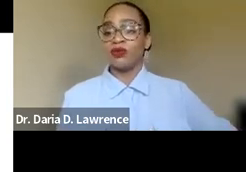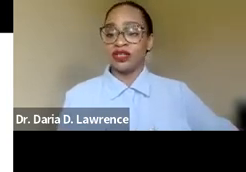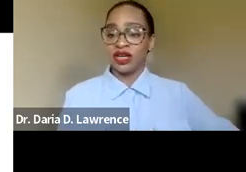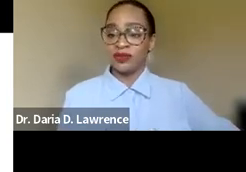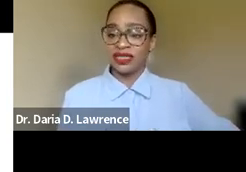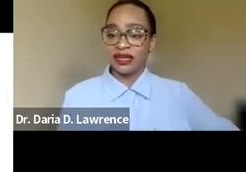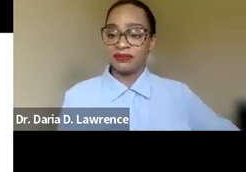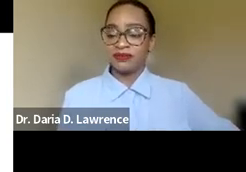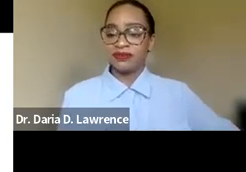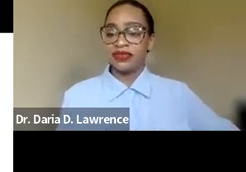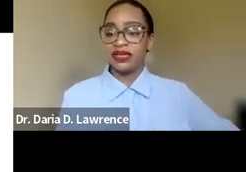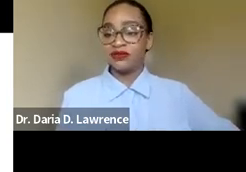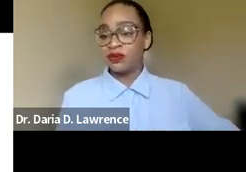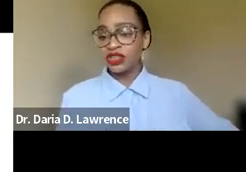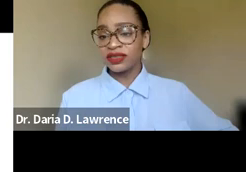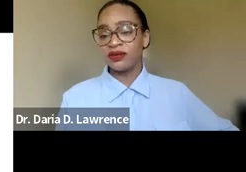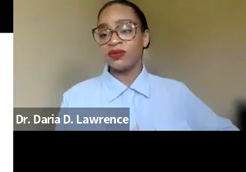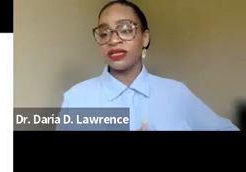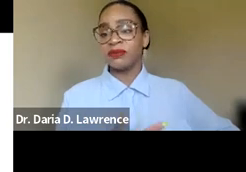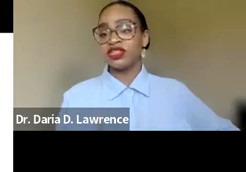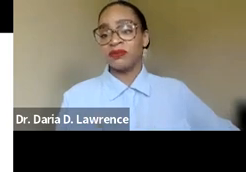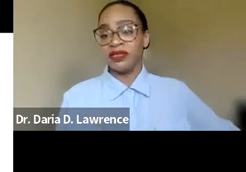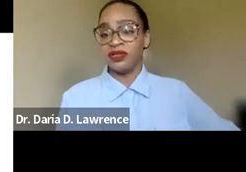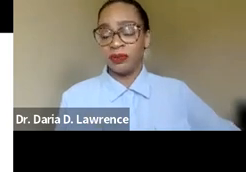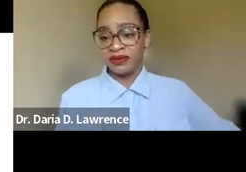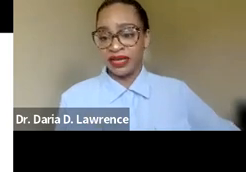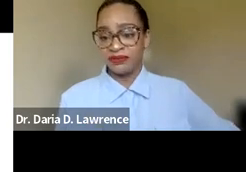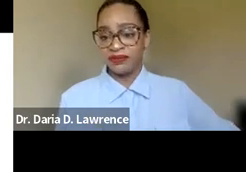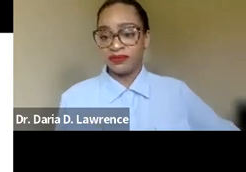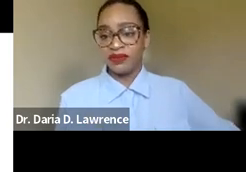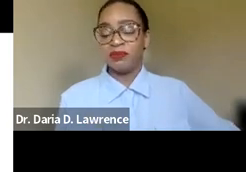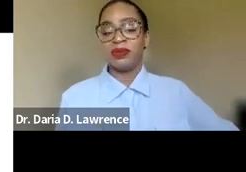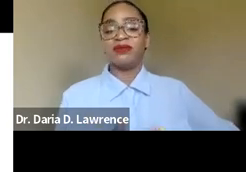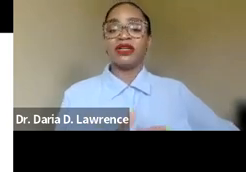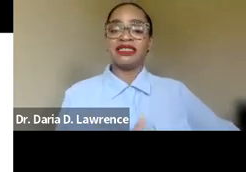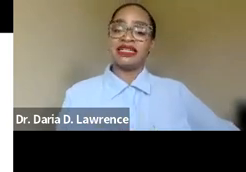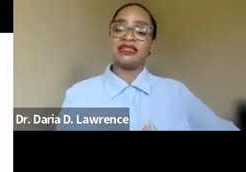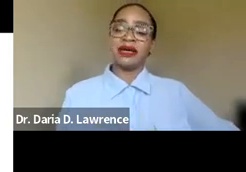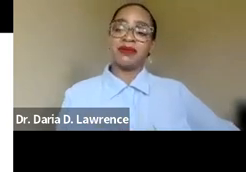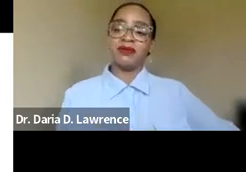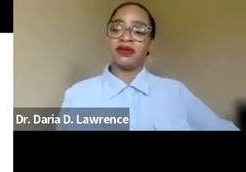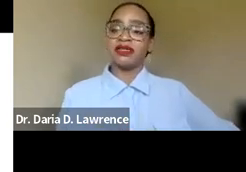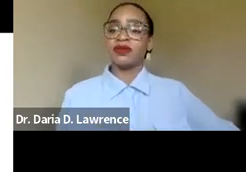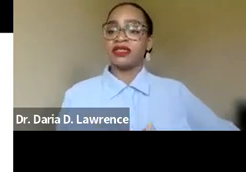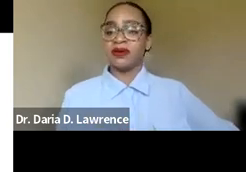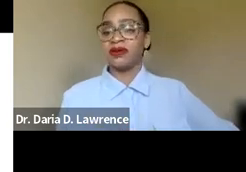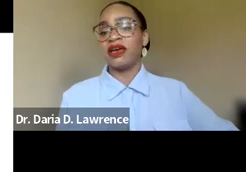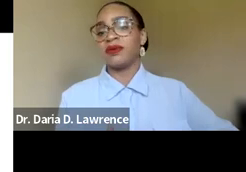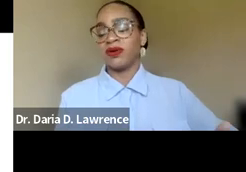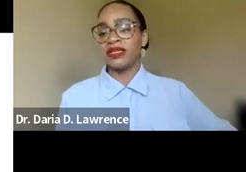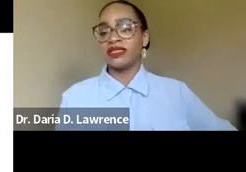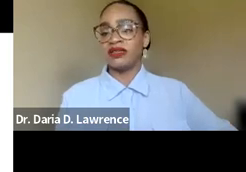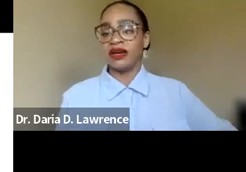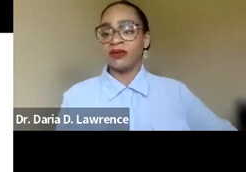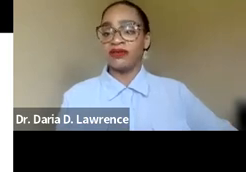the one where the child was staying. Unfortunately, there wasn't much that we could do about that. But what did end up happening was when his mother came